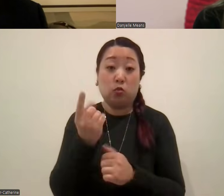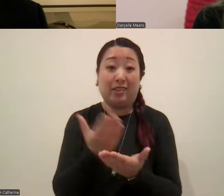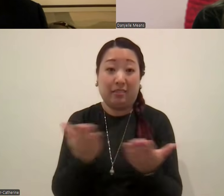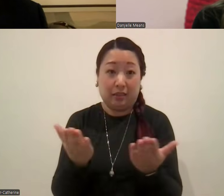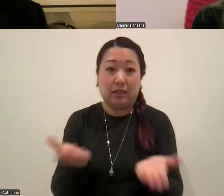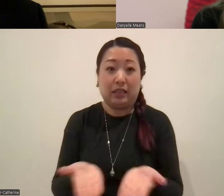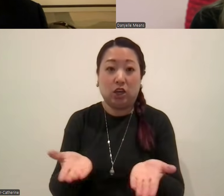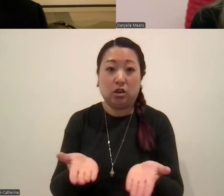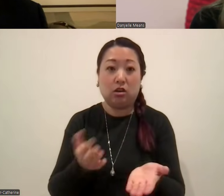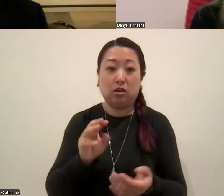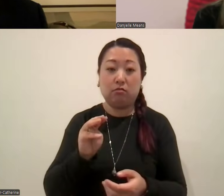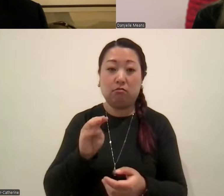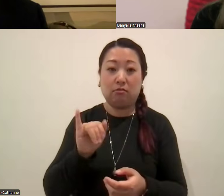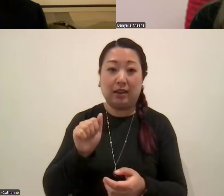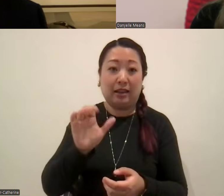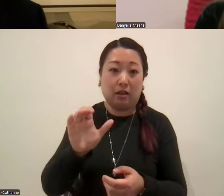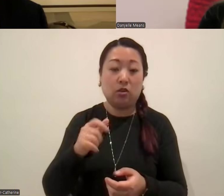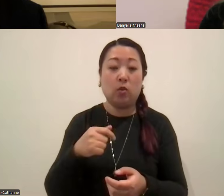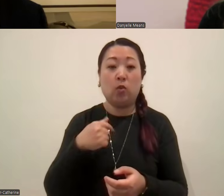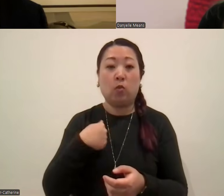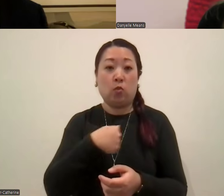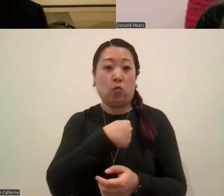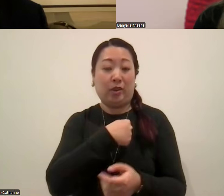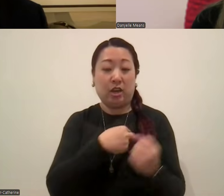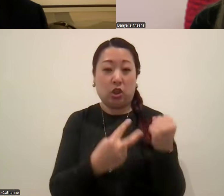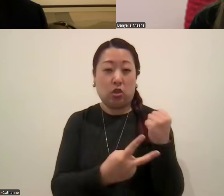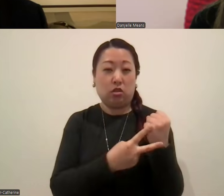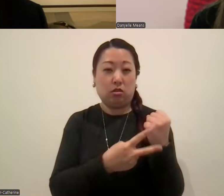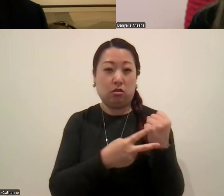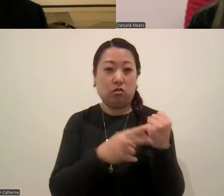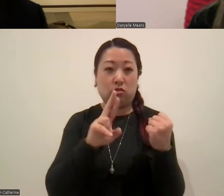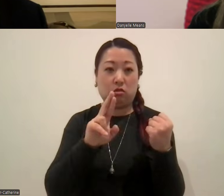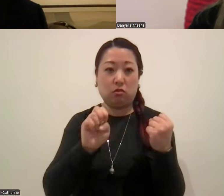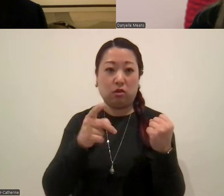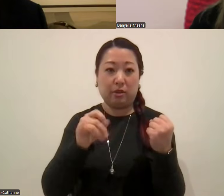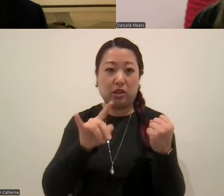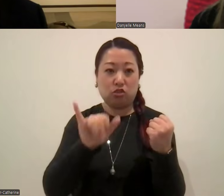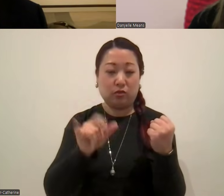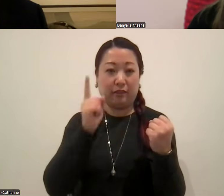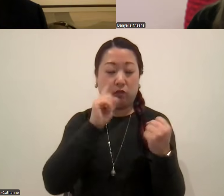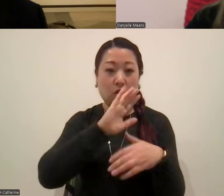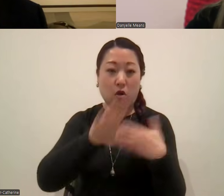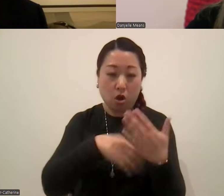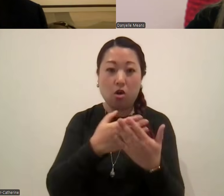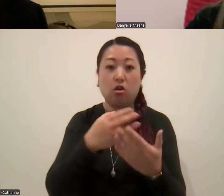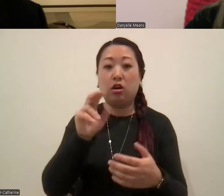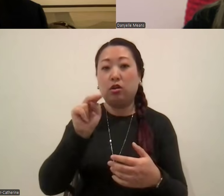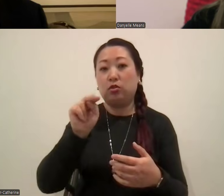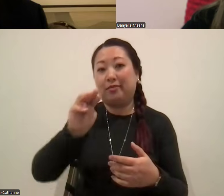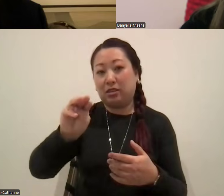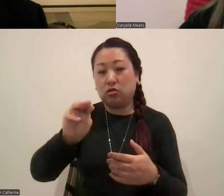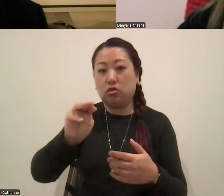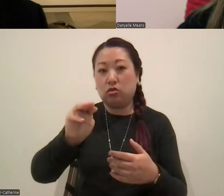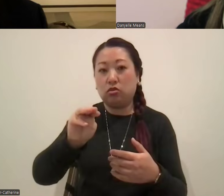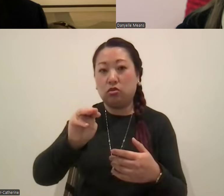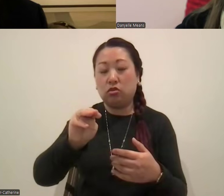here at MIAC is we are the repository for all New Mexico archaeology. And,